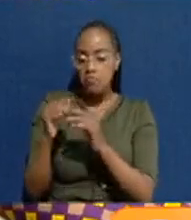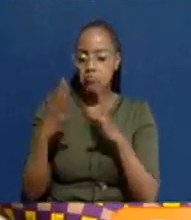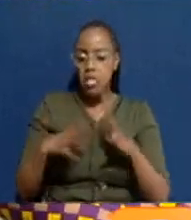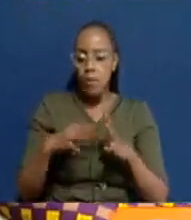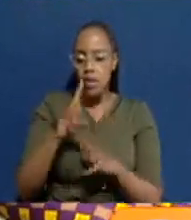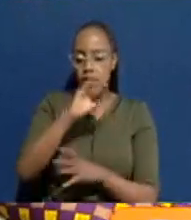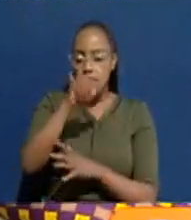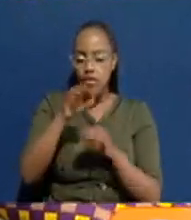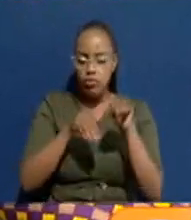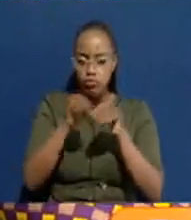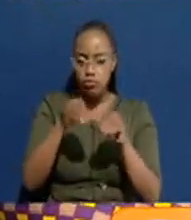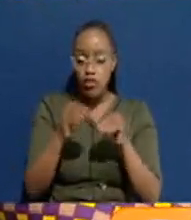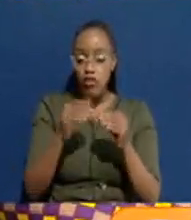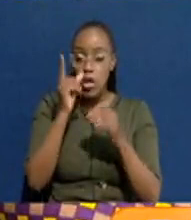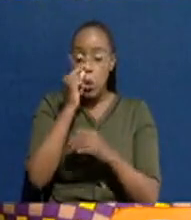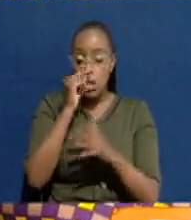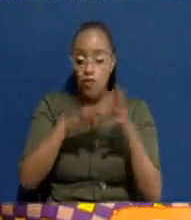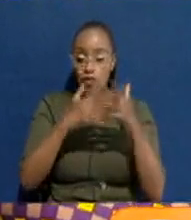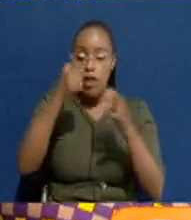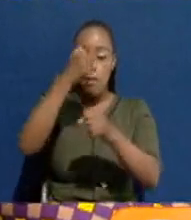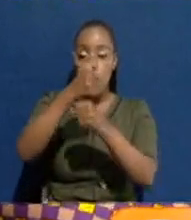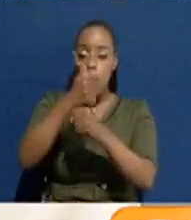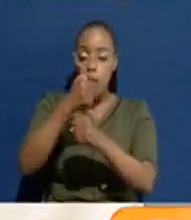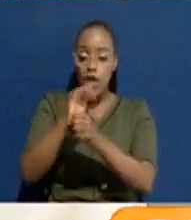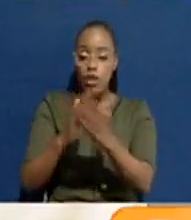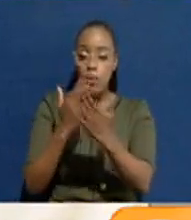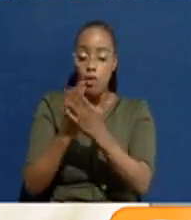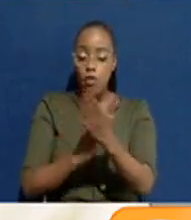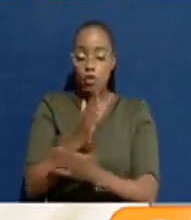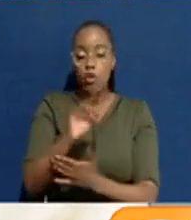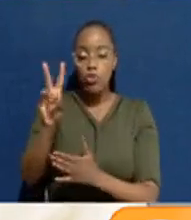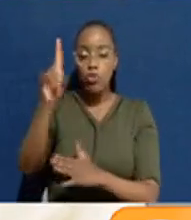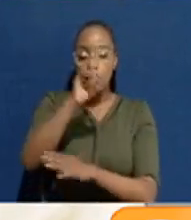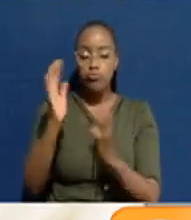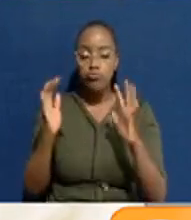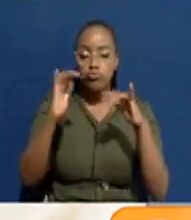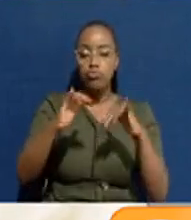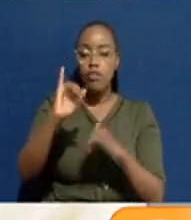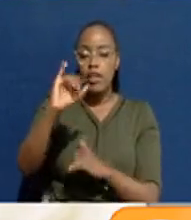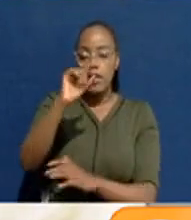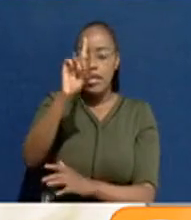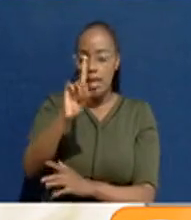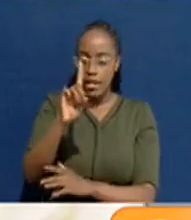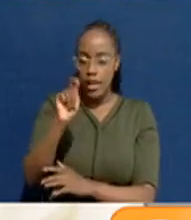finer details to the Sudan mediation framework proposed by the 2-day summit of IGAD heads of